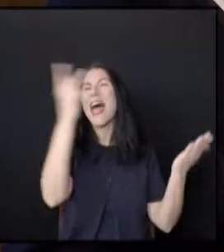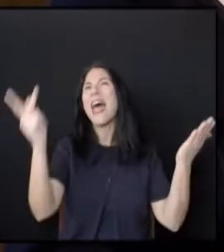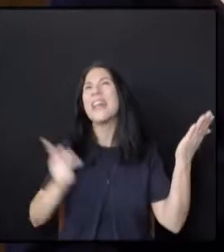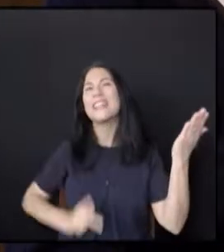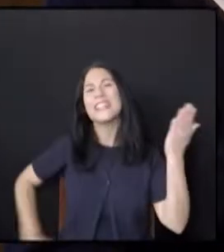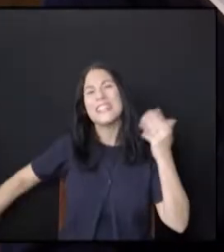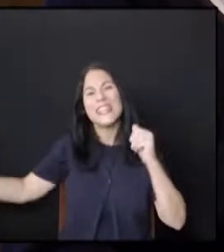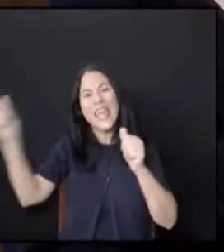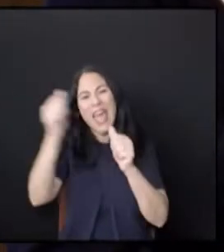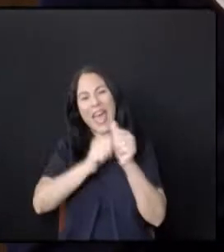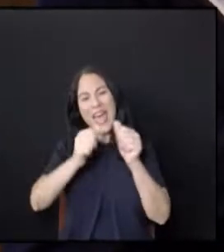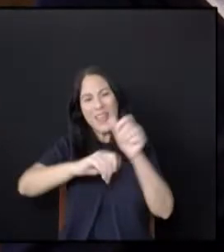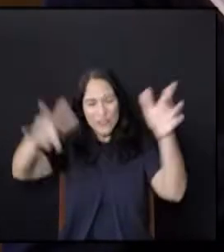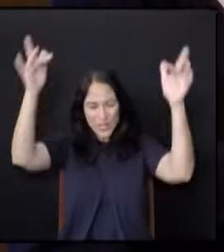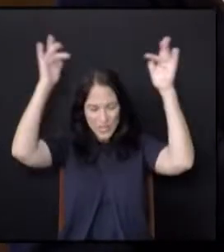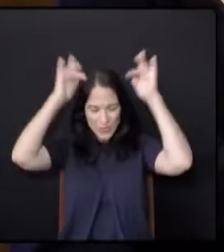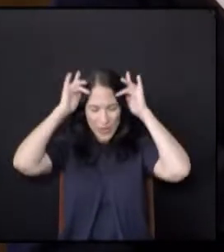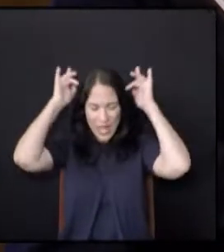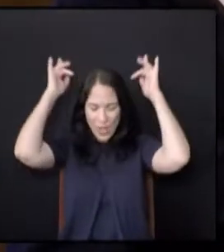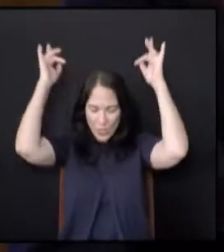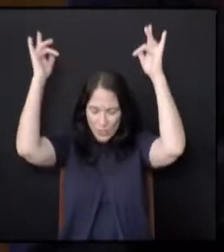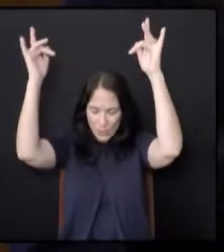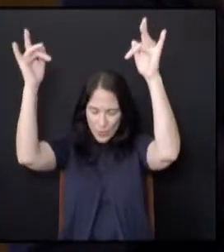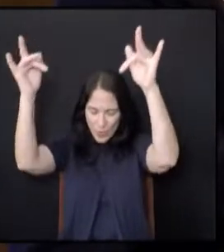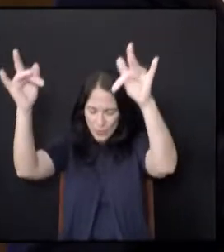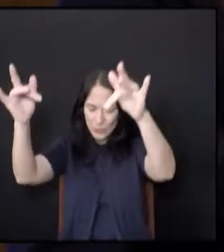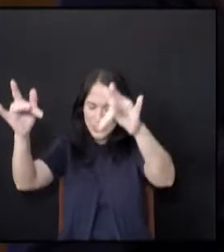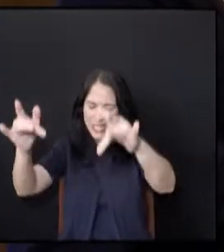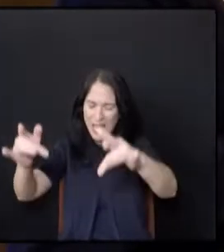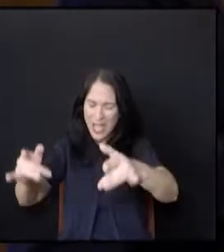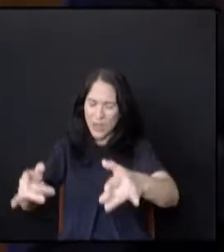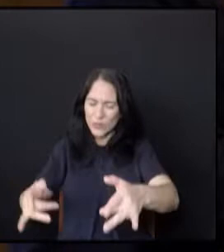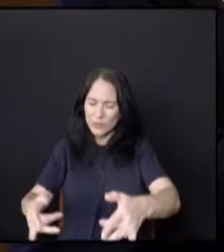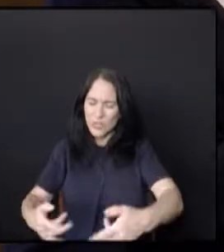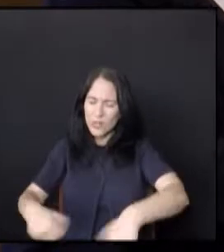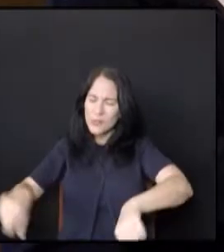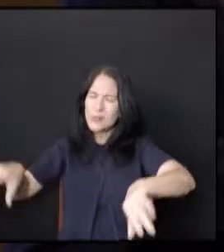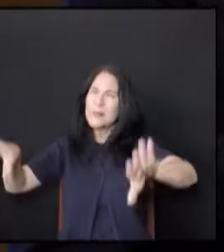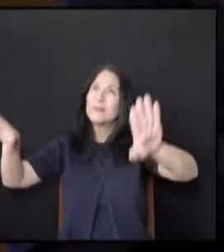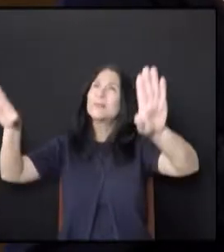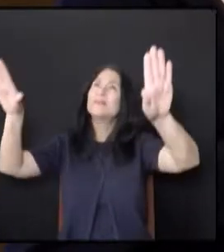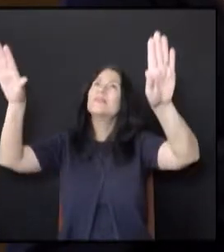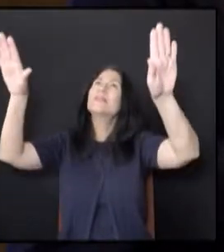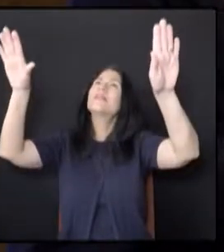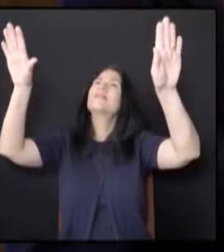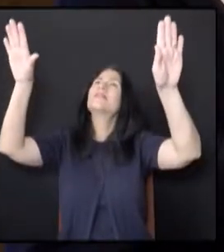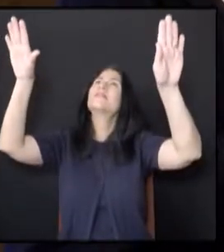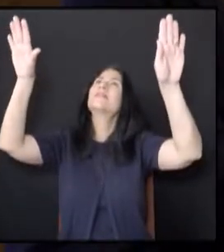Crown thrown down in